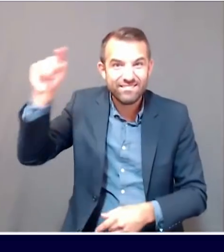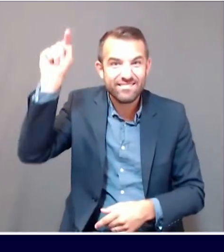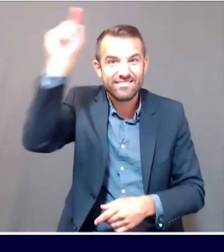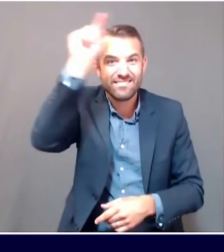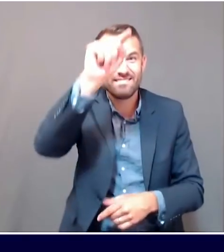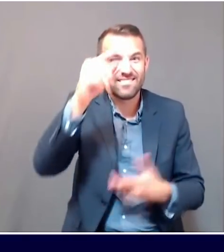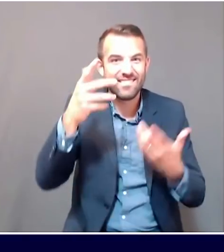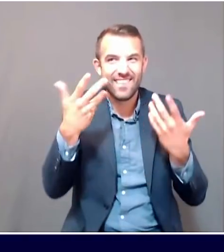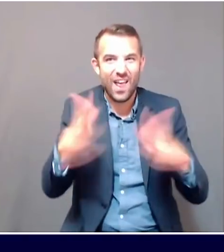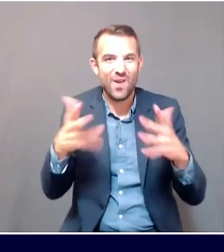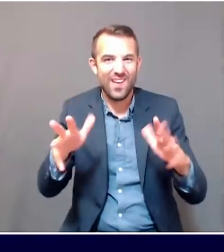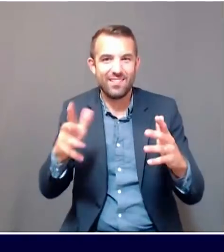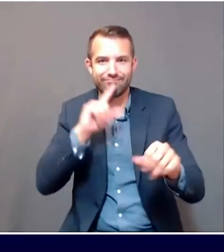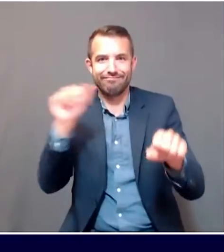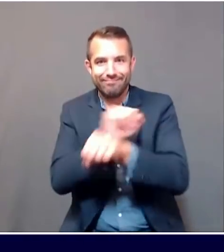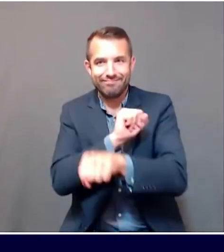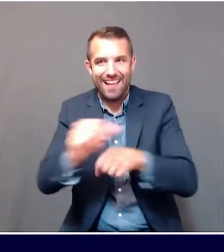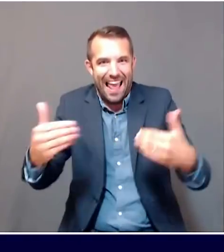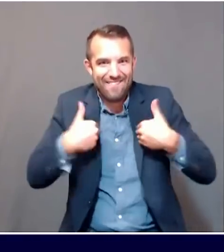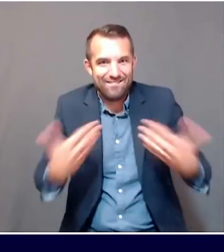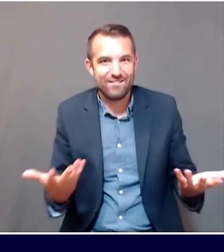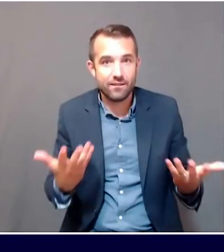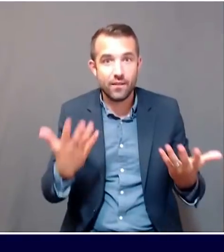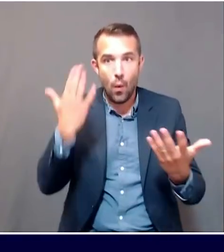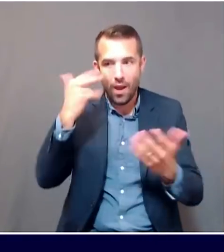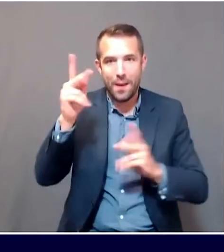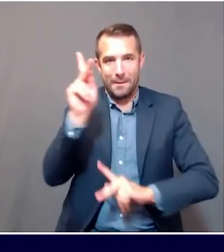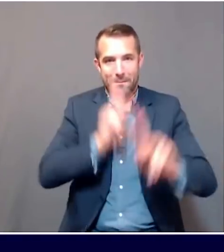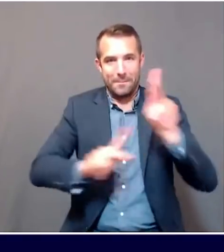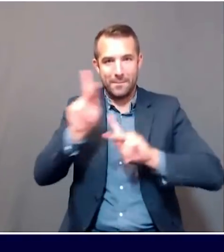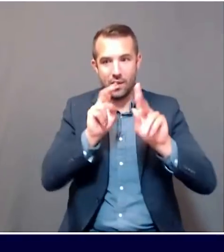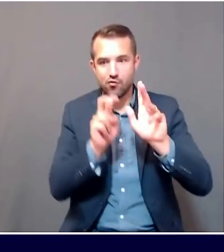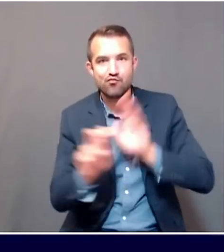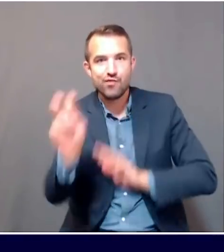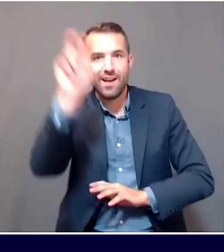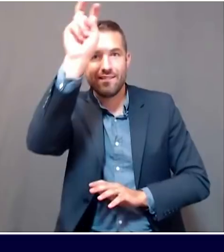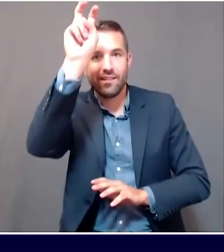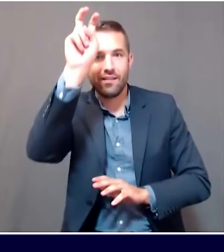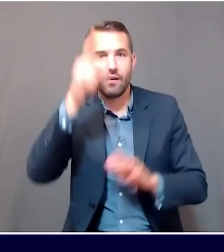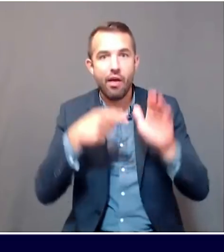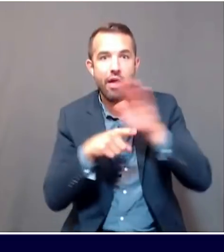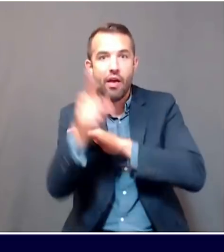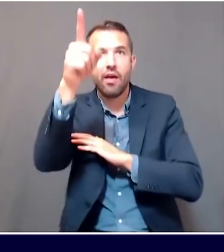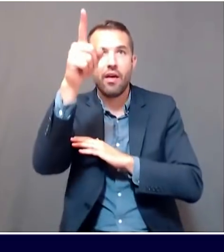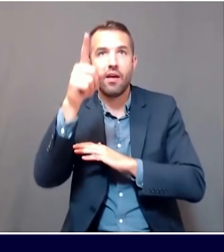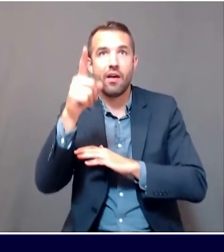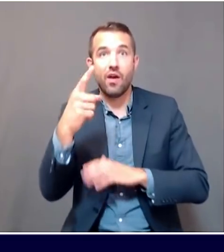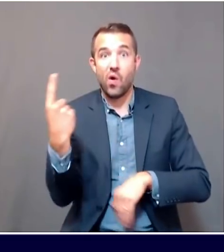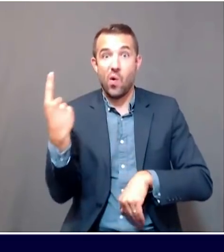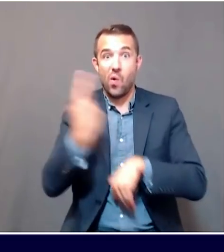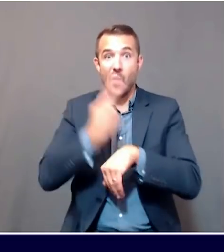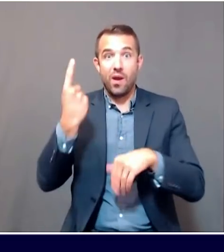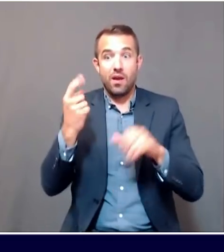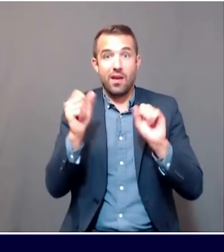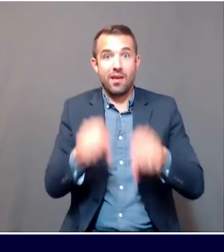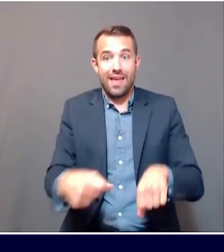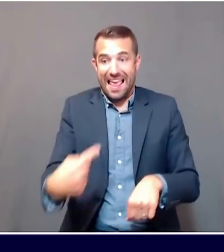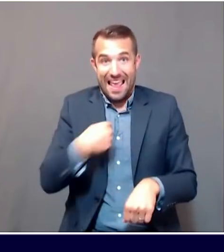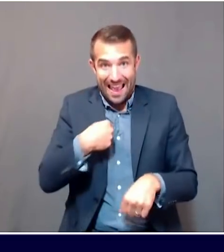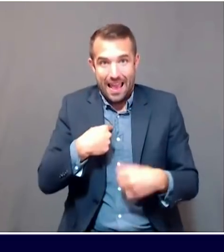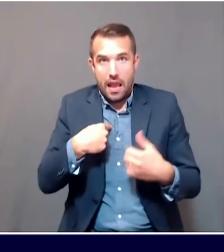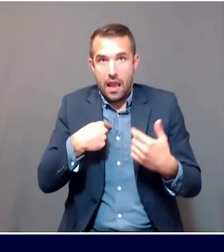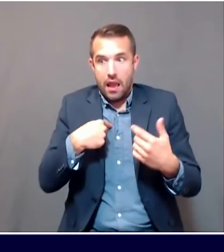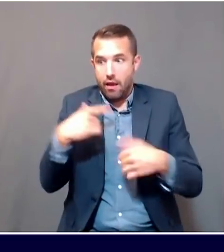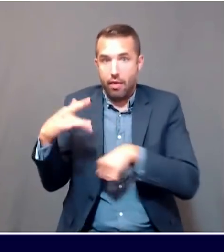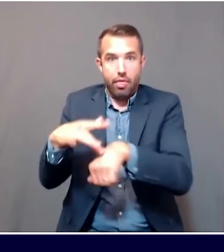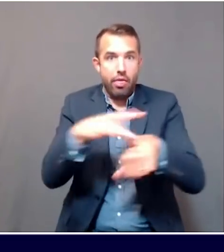that's because people travel. So I've talked about, in the course of a day, it's conceivable that I could go through 3, 4, or 5 counties.